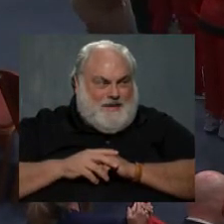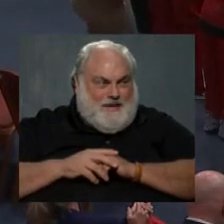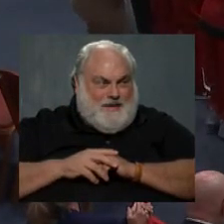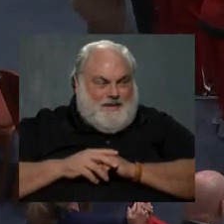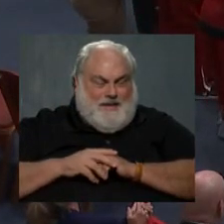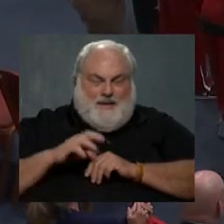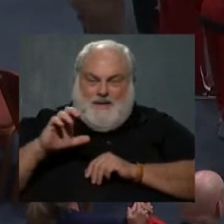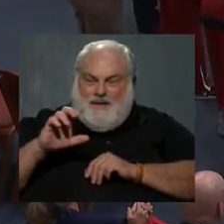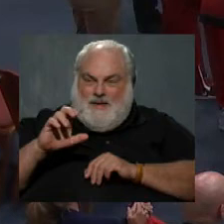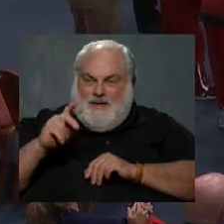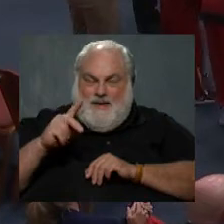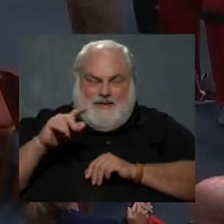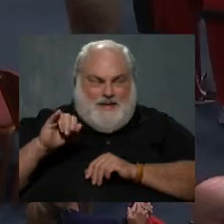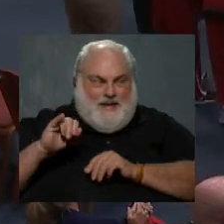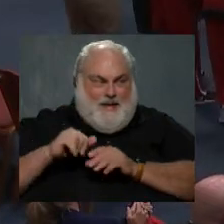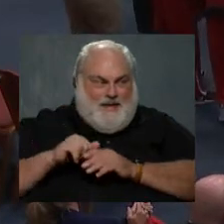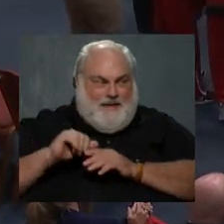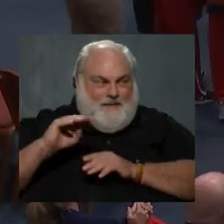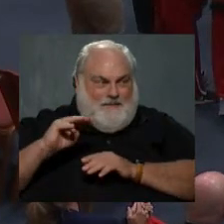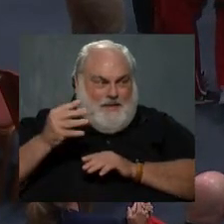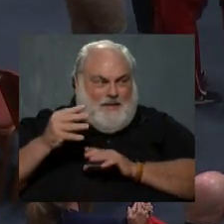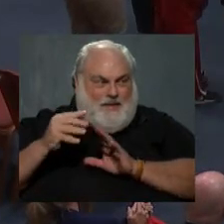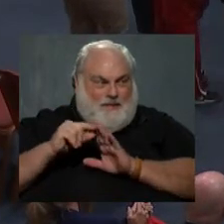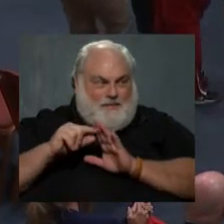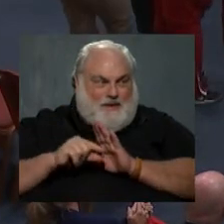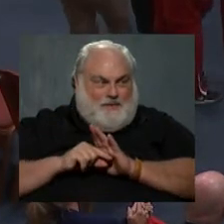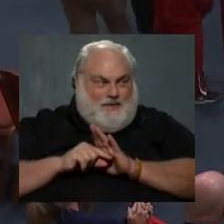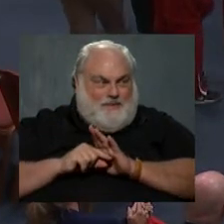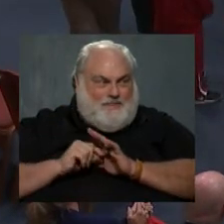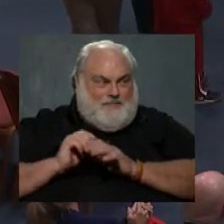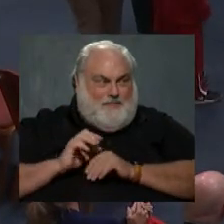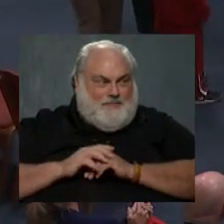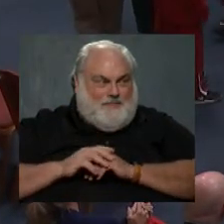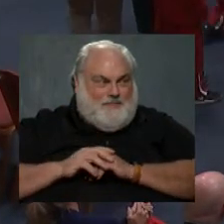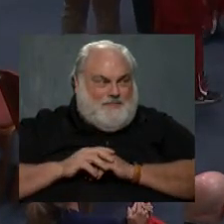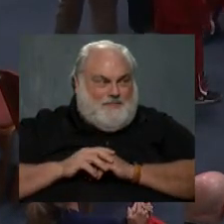My name's Christiana, and I'm in fourth grade.